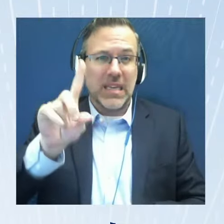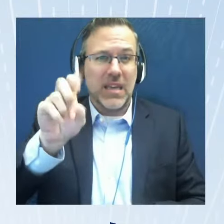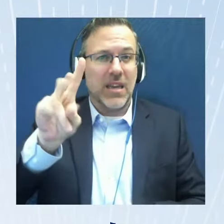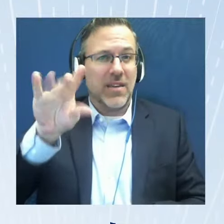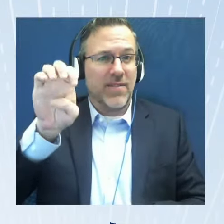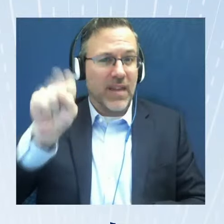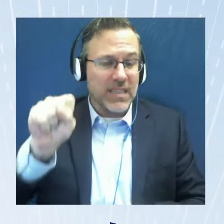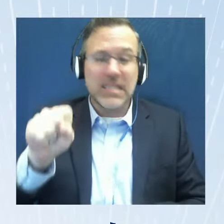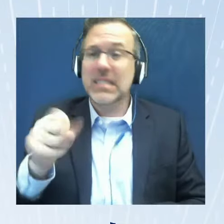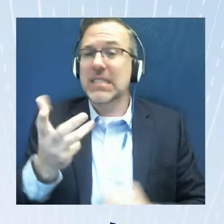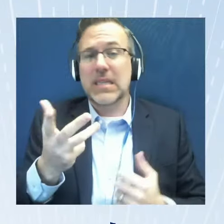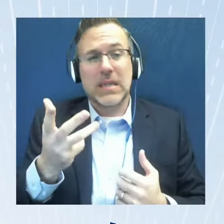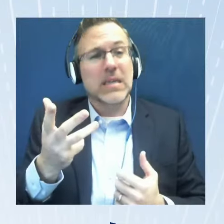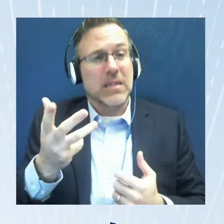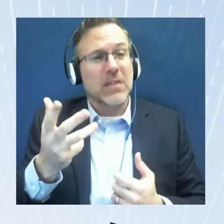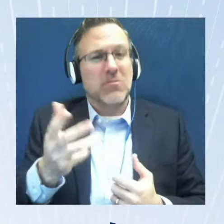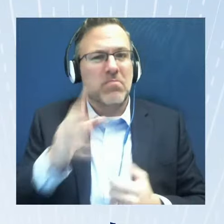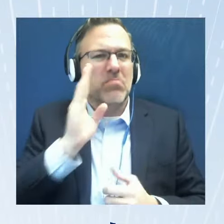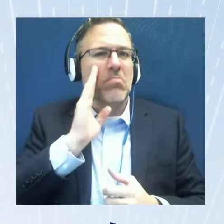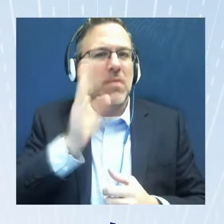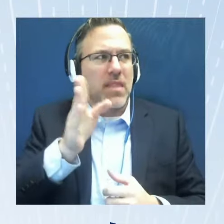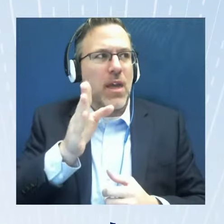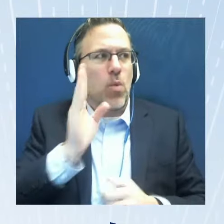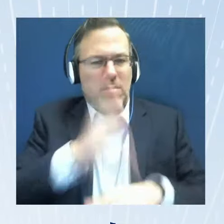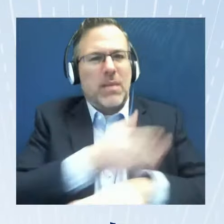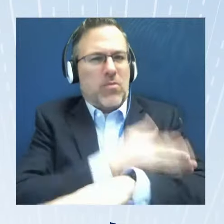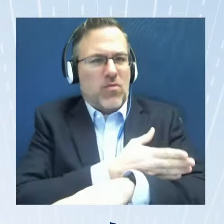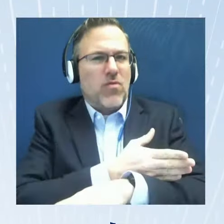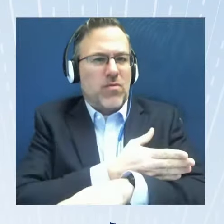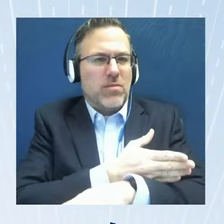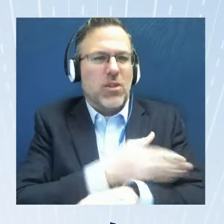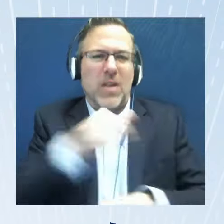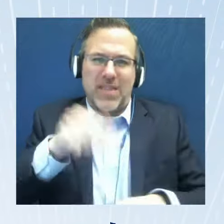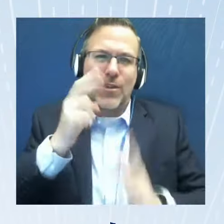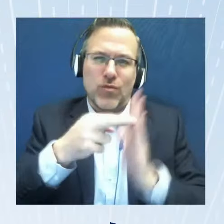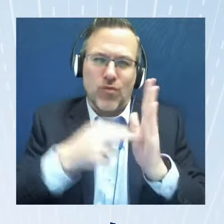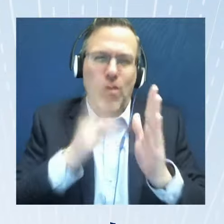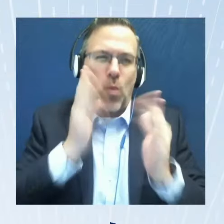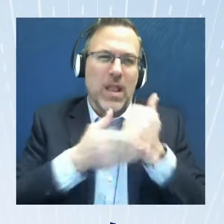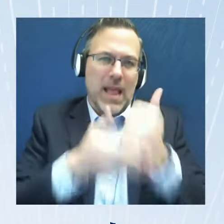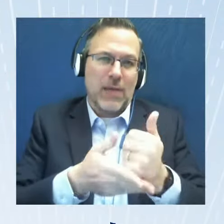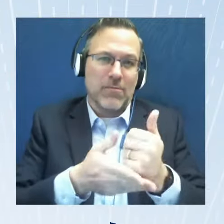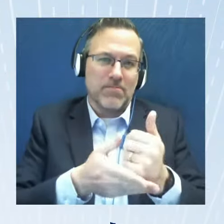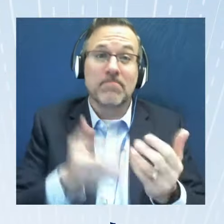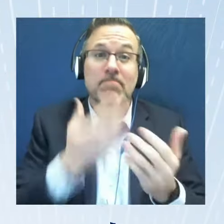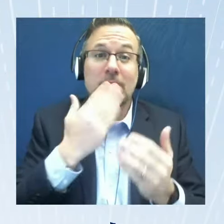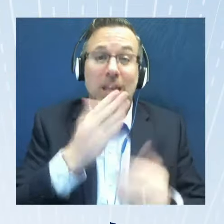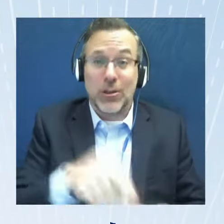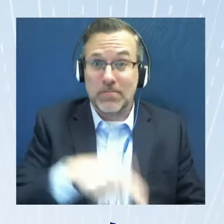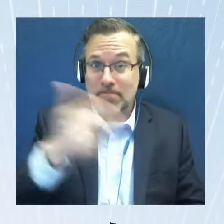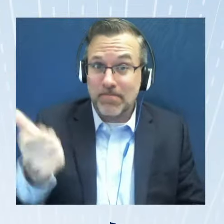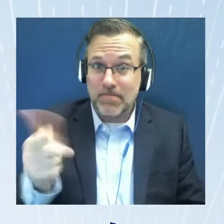finalized, they will get better. So thank you very much. Thank you, Senator. Thank you. Ali?